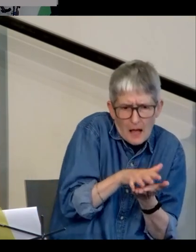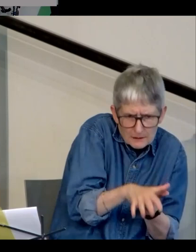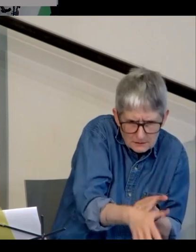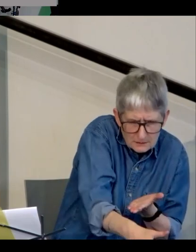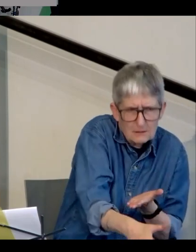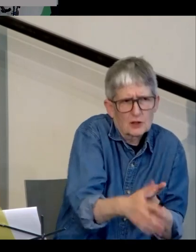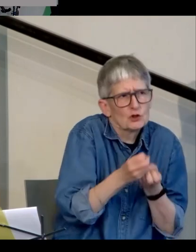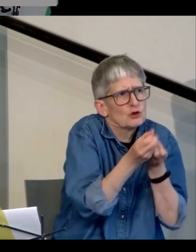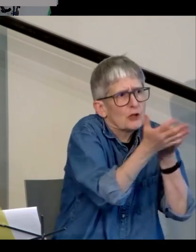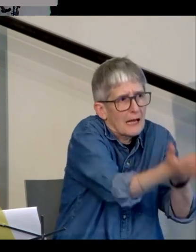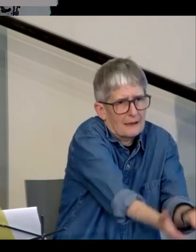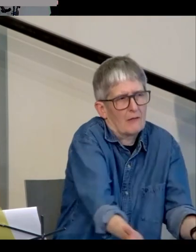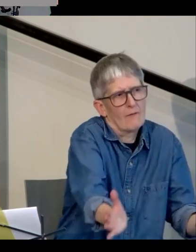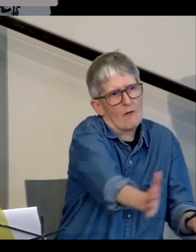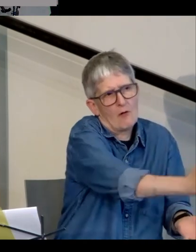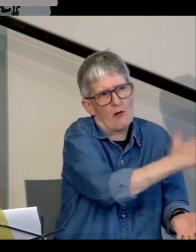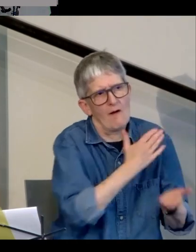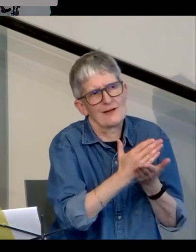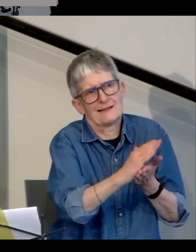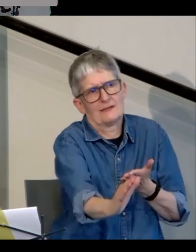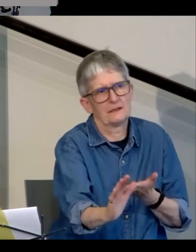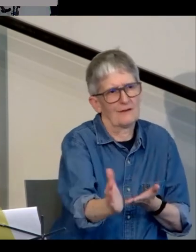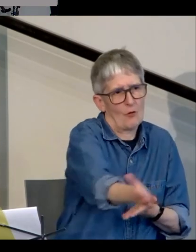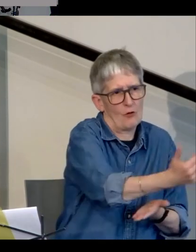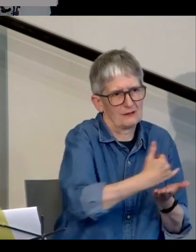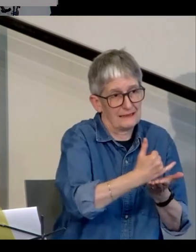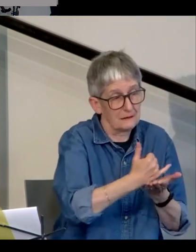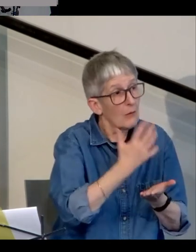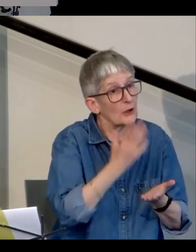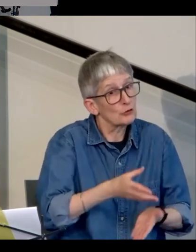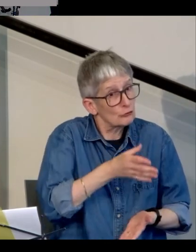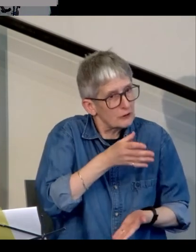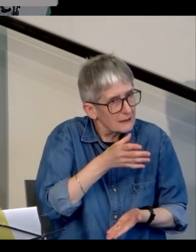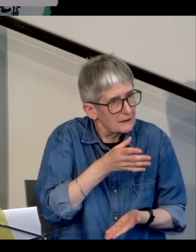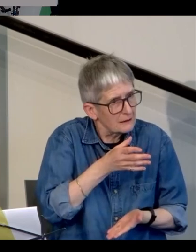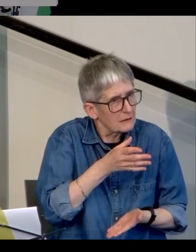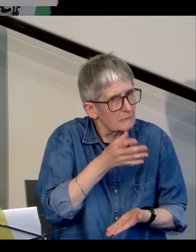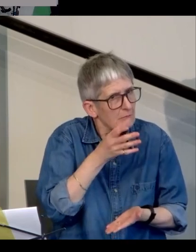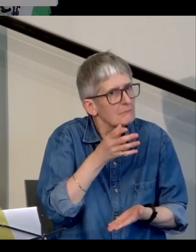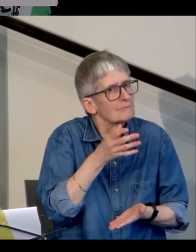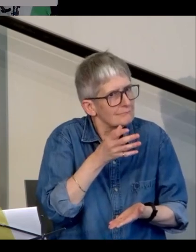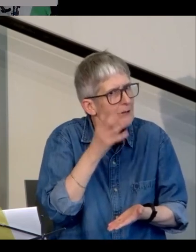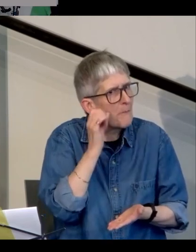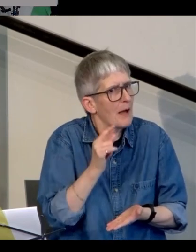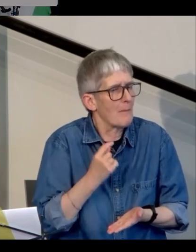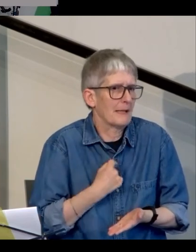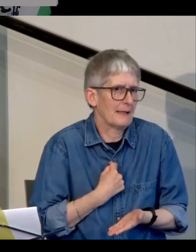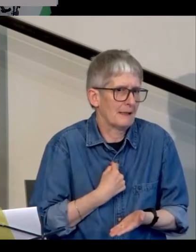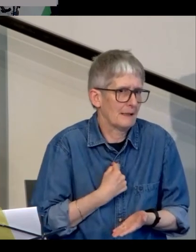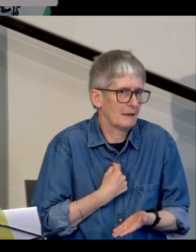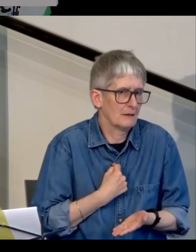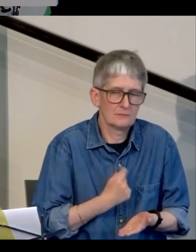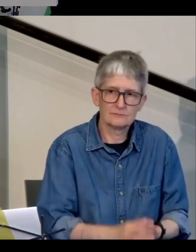shed for the forgiveness of all your sins. So whenever you drink it, drink it in remembrance of